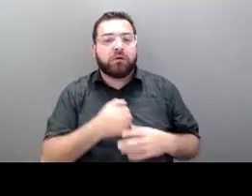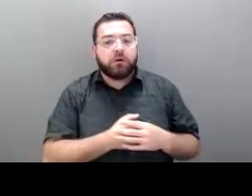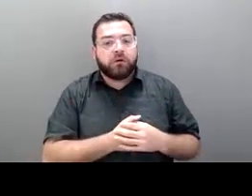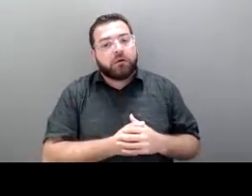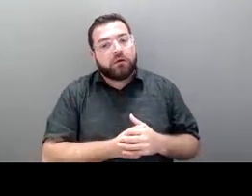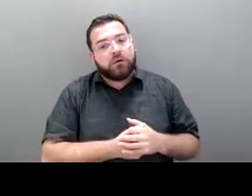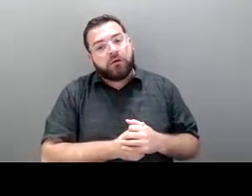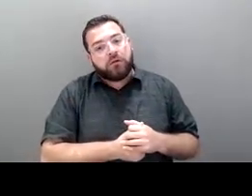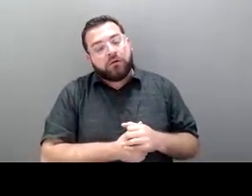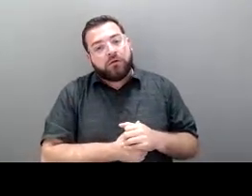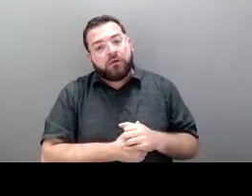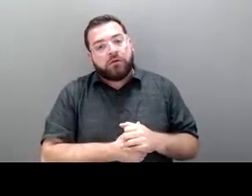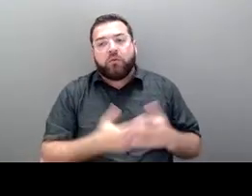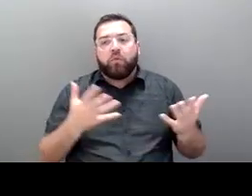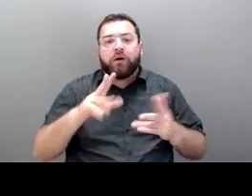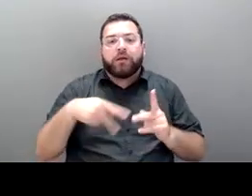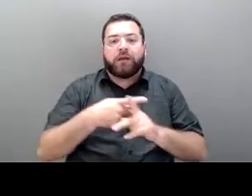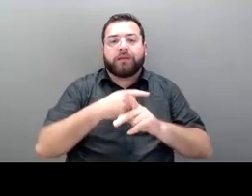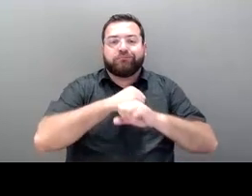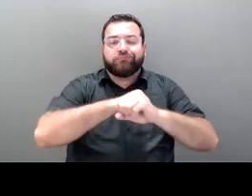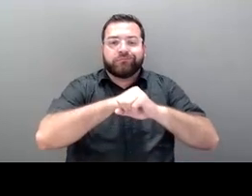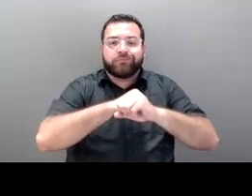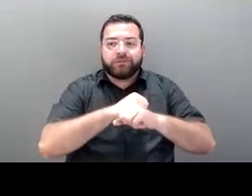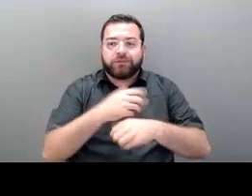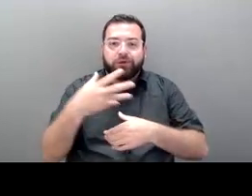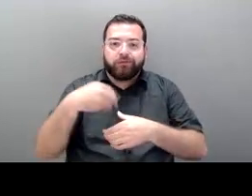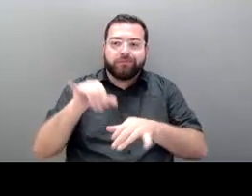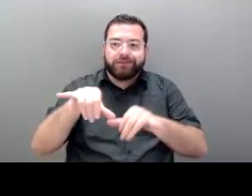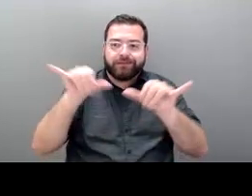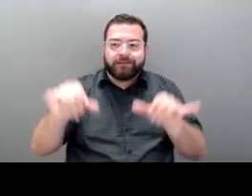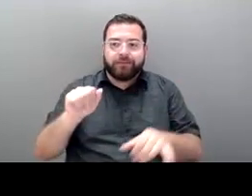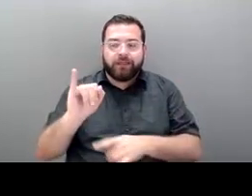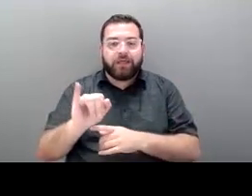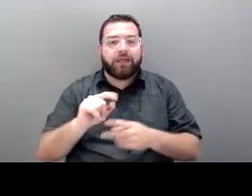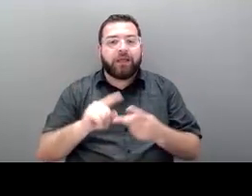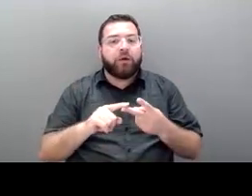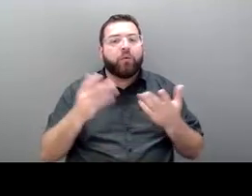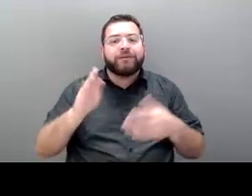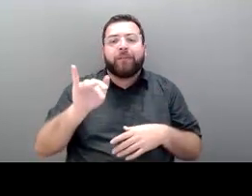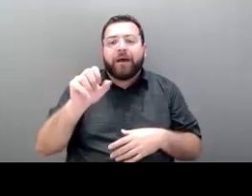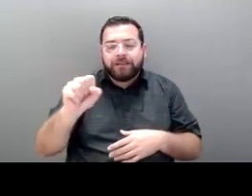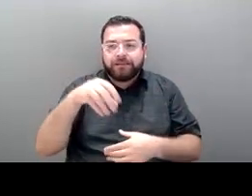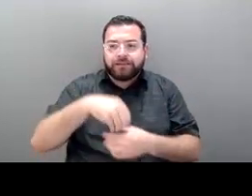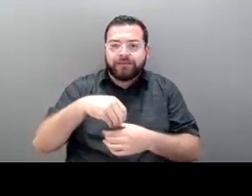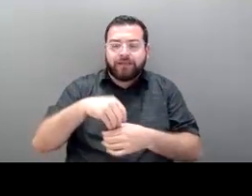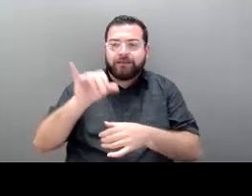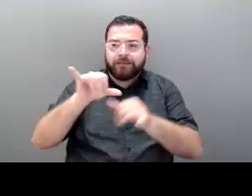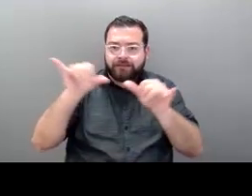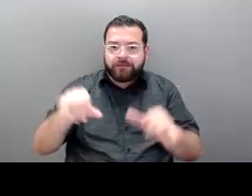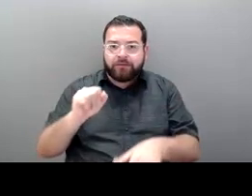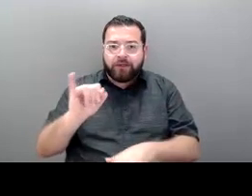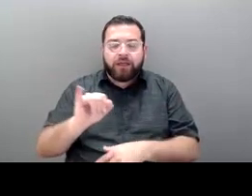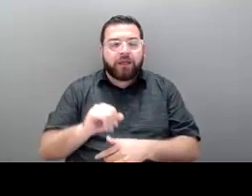What kind of guardrails are there? What was the bias in the algorithm training, right? All of the impact stuff that we saw